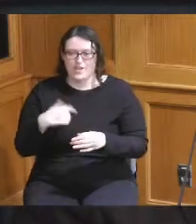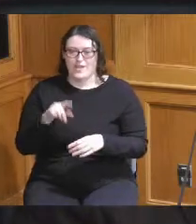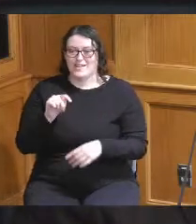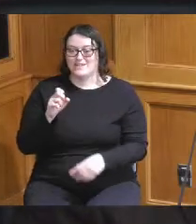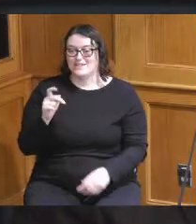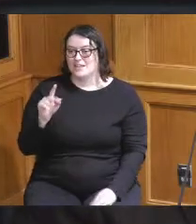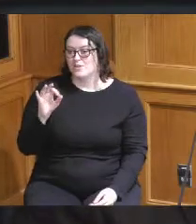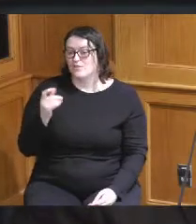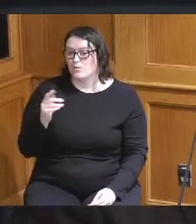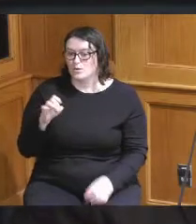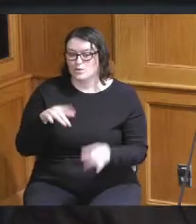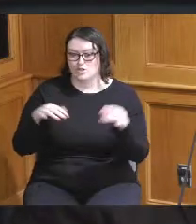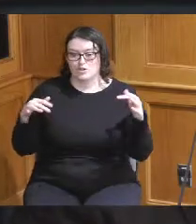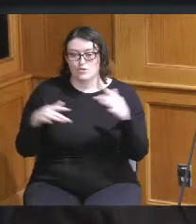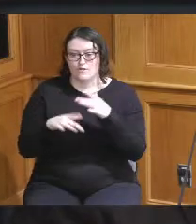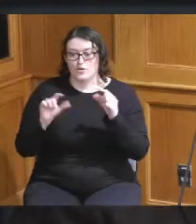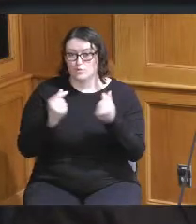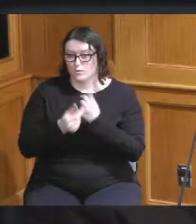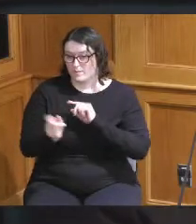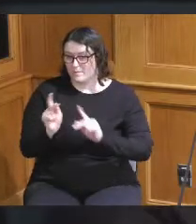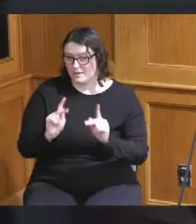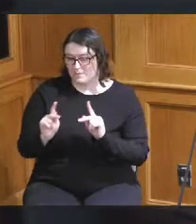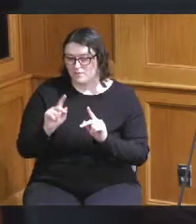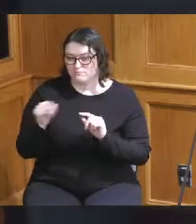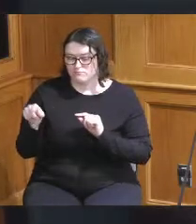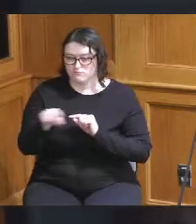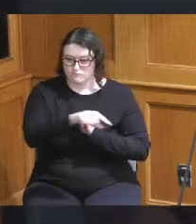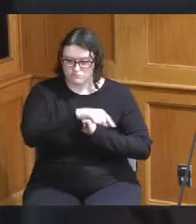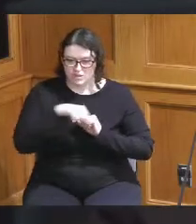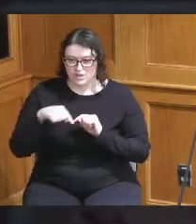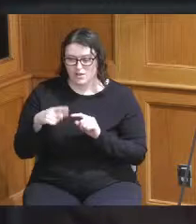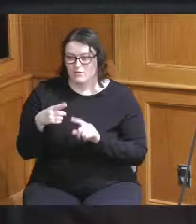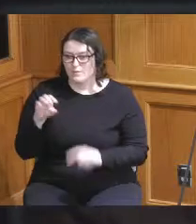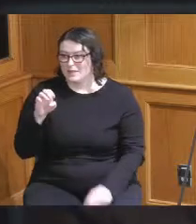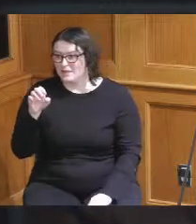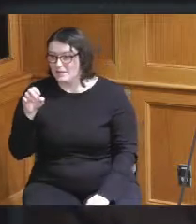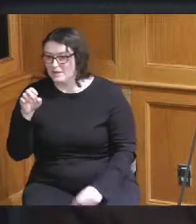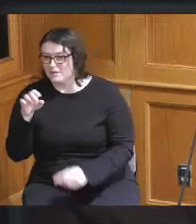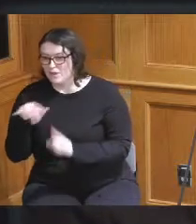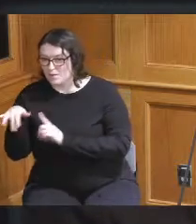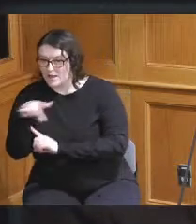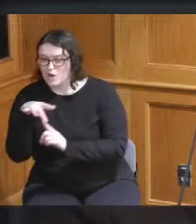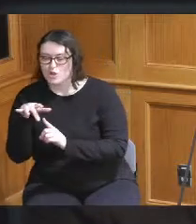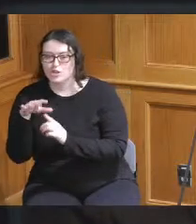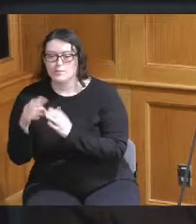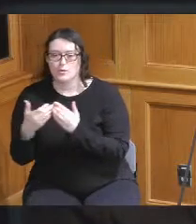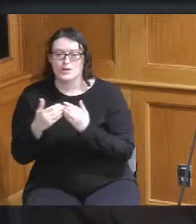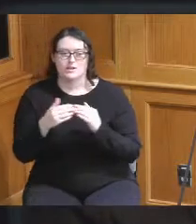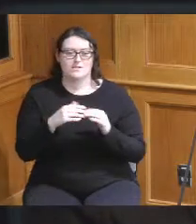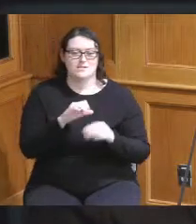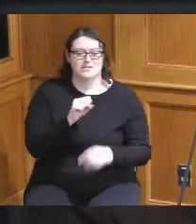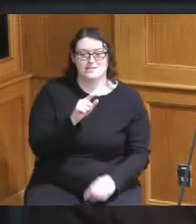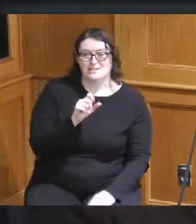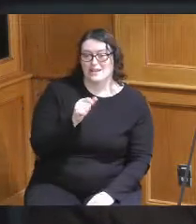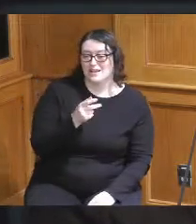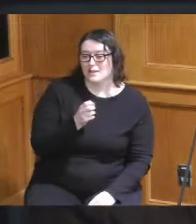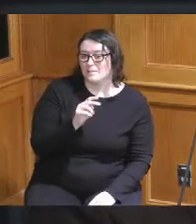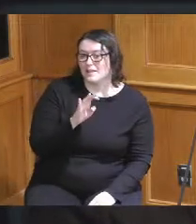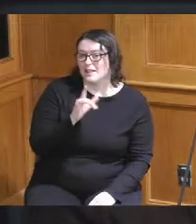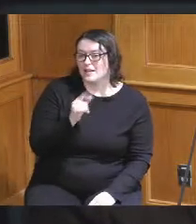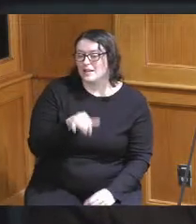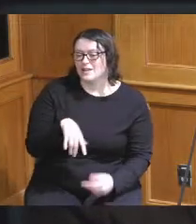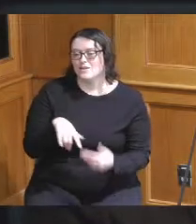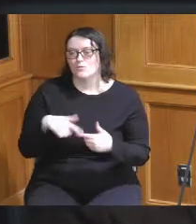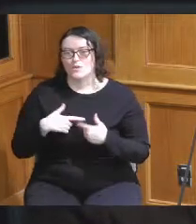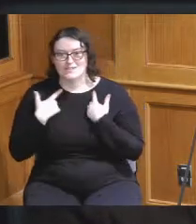diverse group of people, which were, from the environmental community, the sustainability community, residential, the business